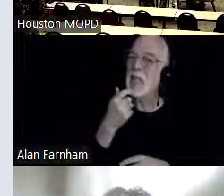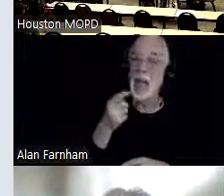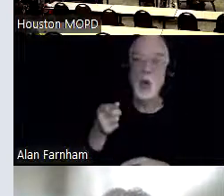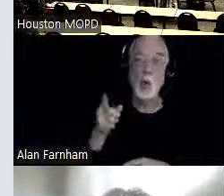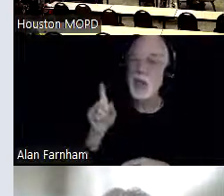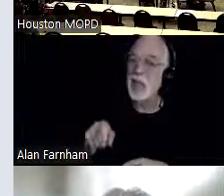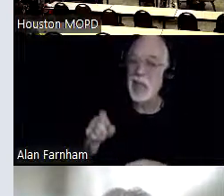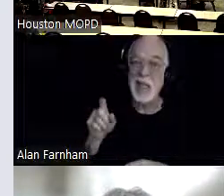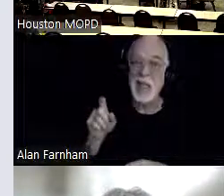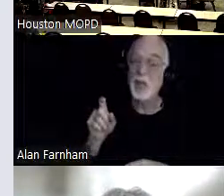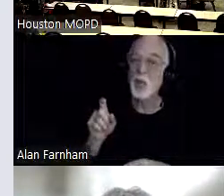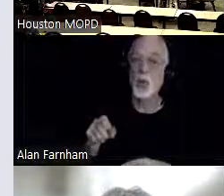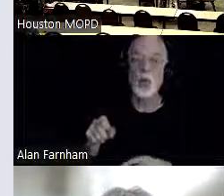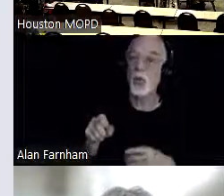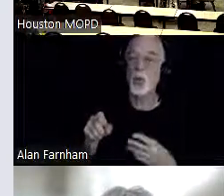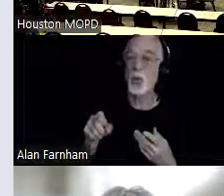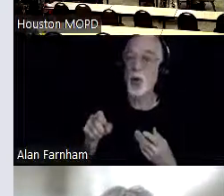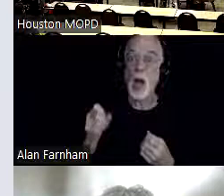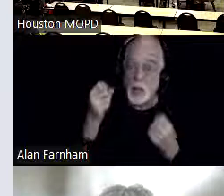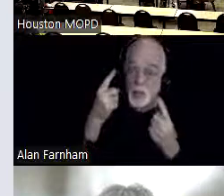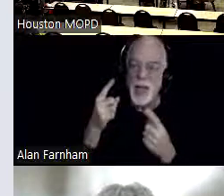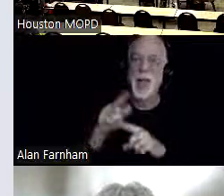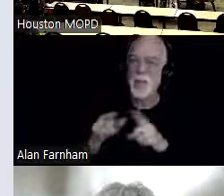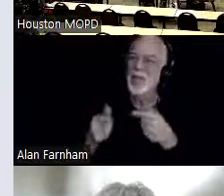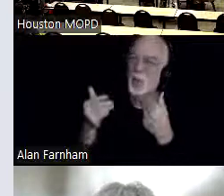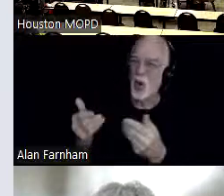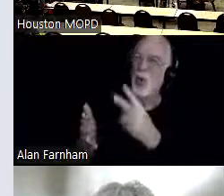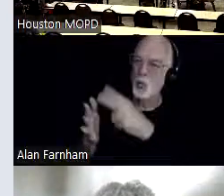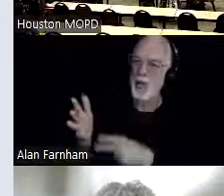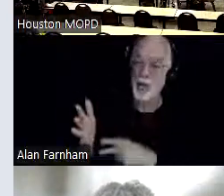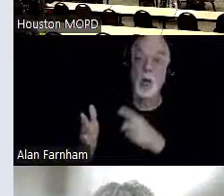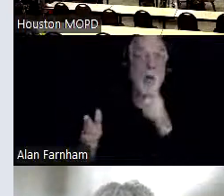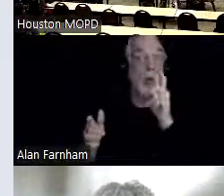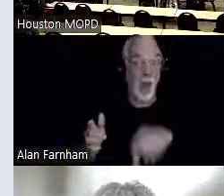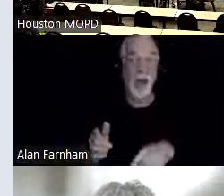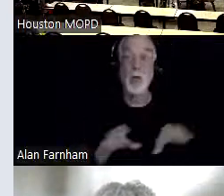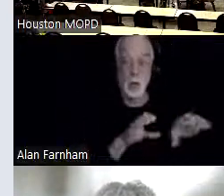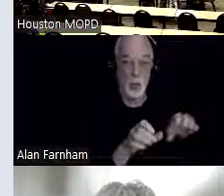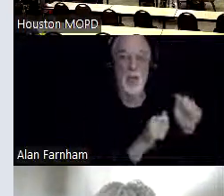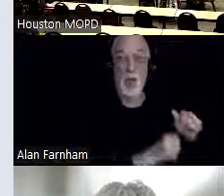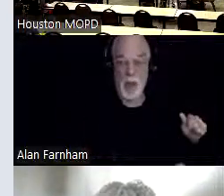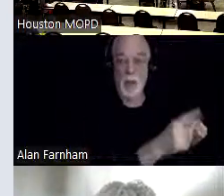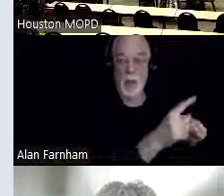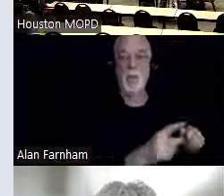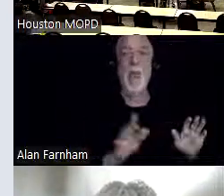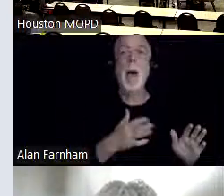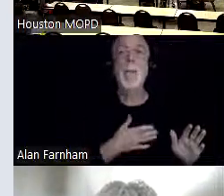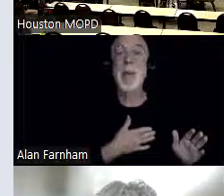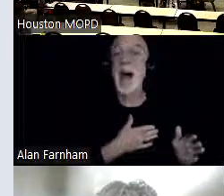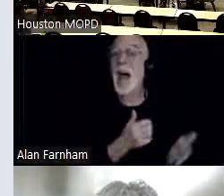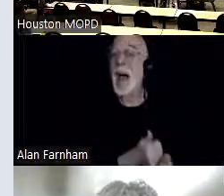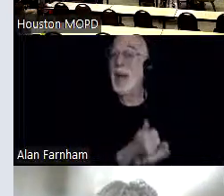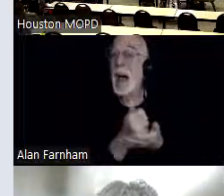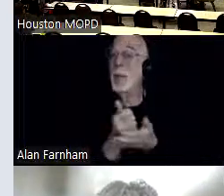saying this, and that according to the law, it is not something you will have to do for everyone else. But my accommodation ask is